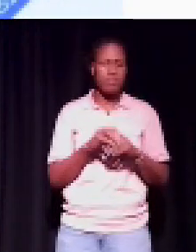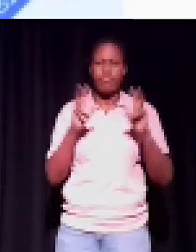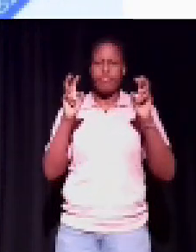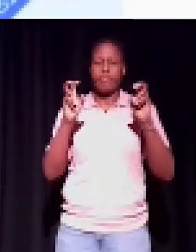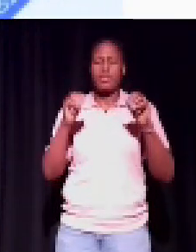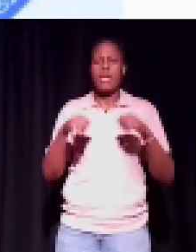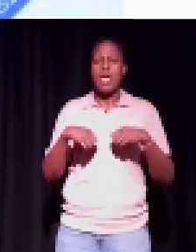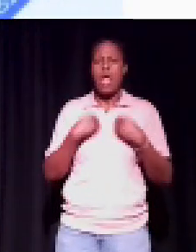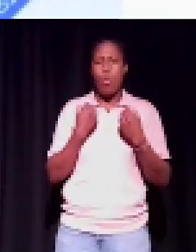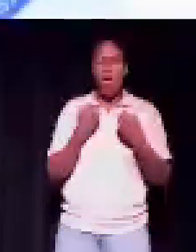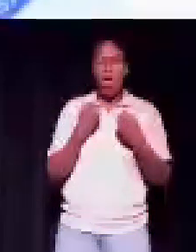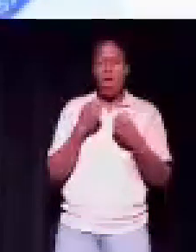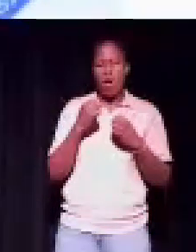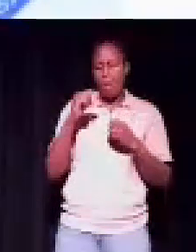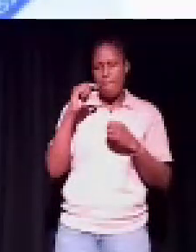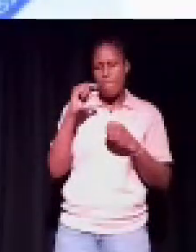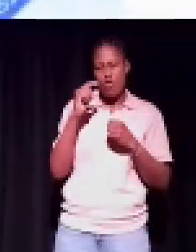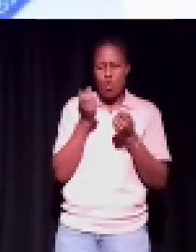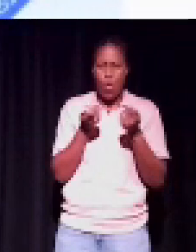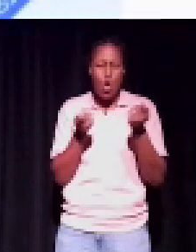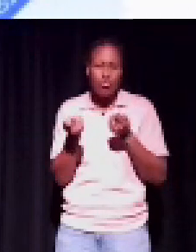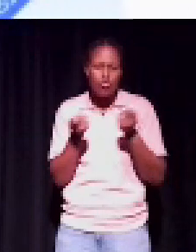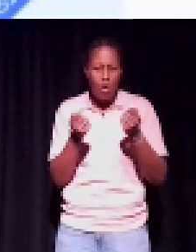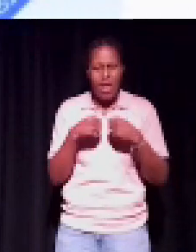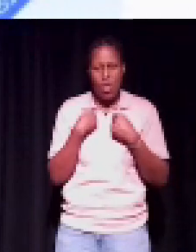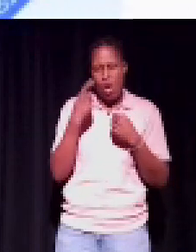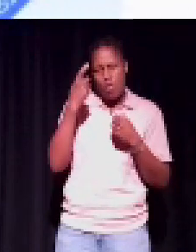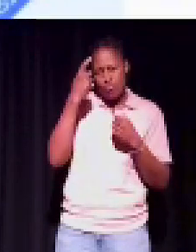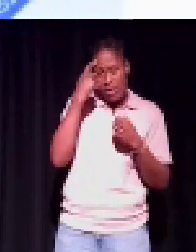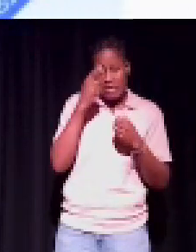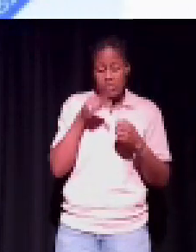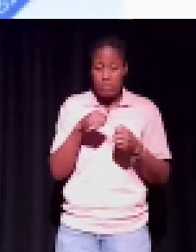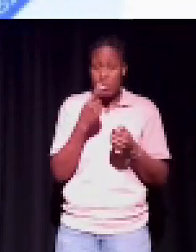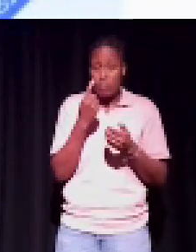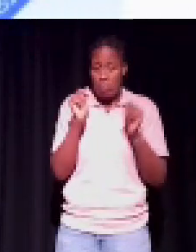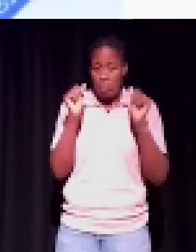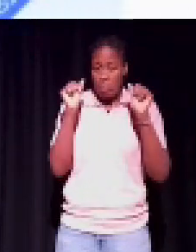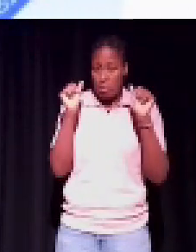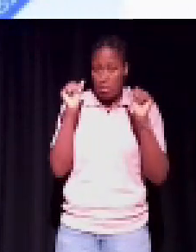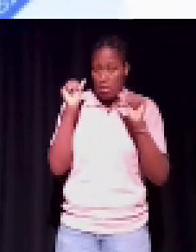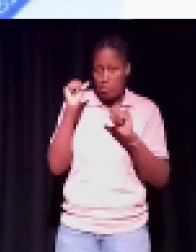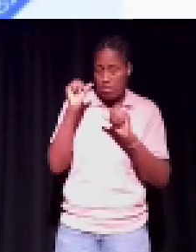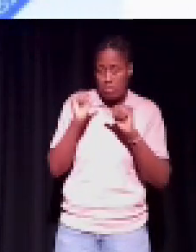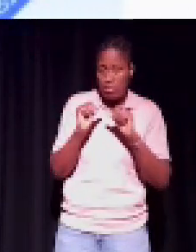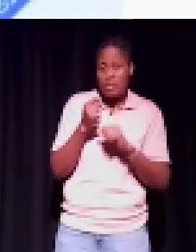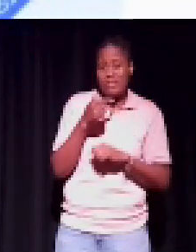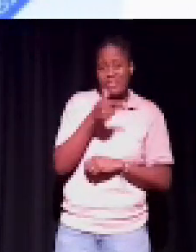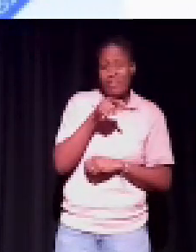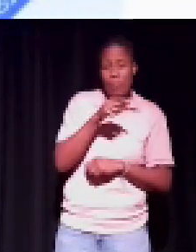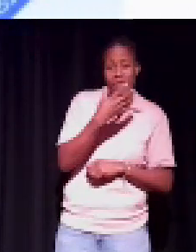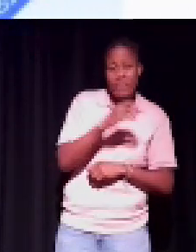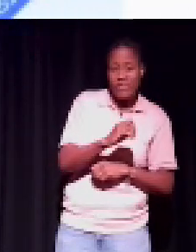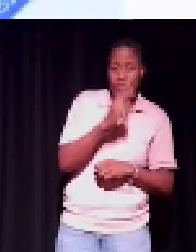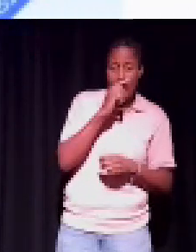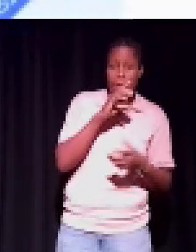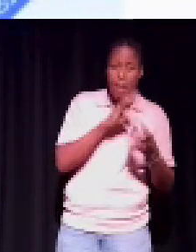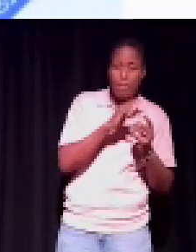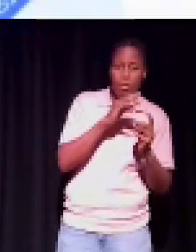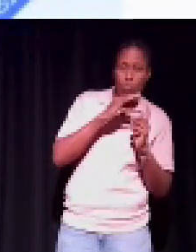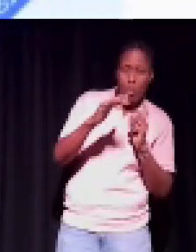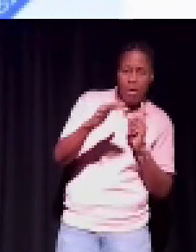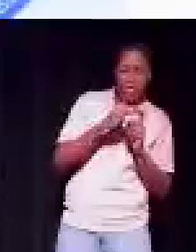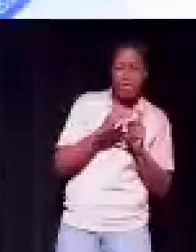It's actually a surprisingly powerful bit of kit for £7.50. It can connect to Wi-Fi. It can do